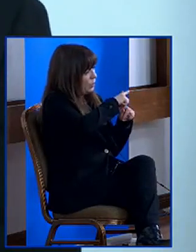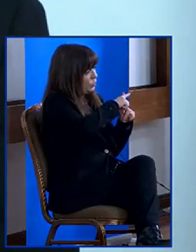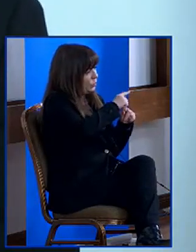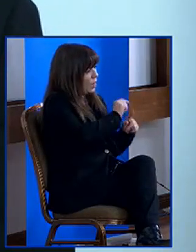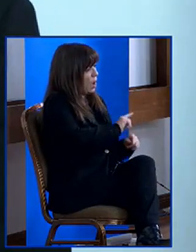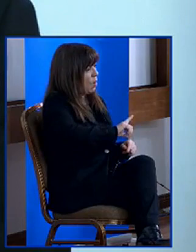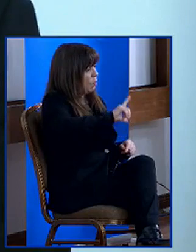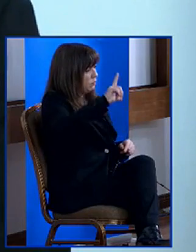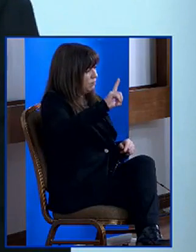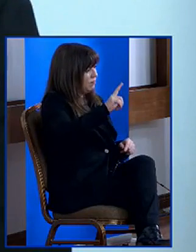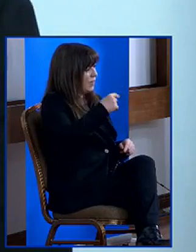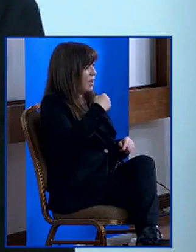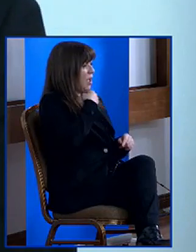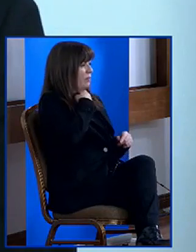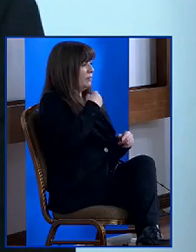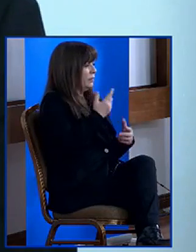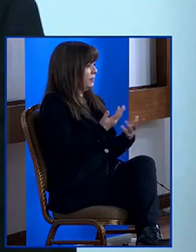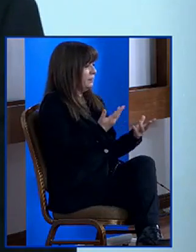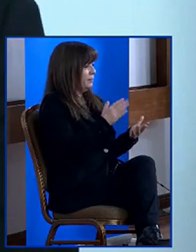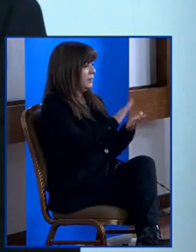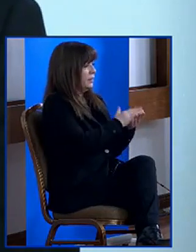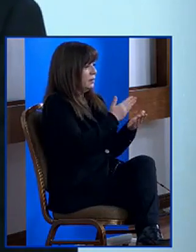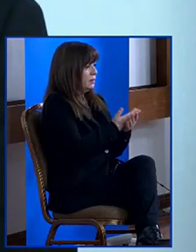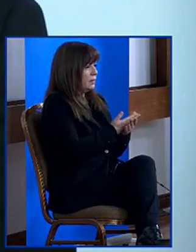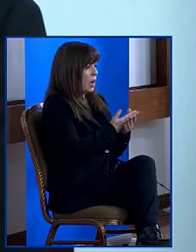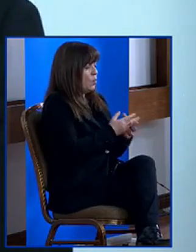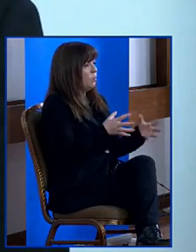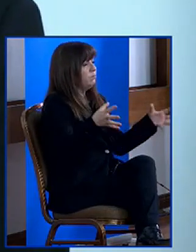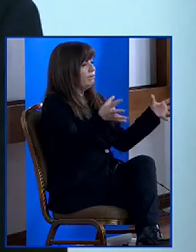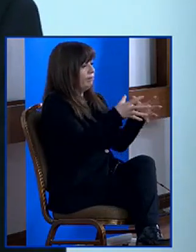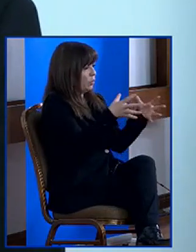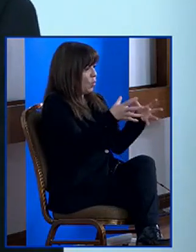weather events, more extreme heat, more heat waves, more